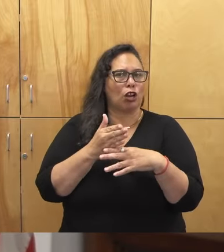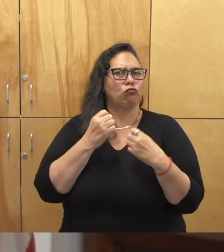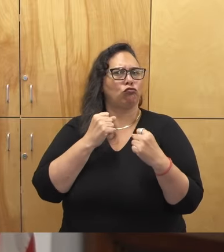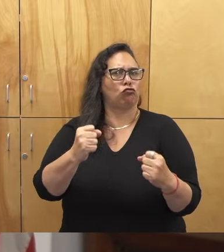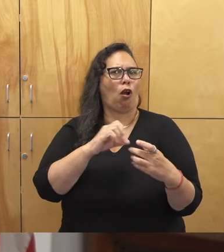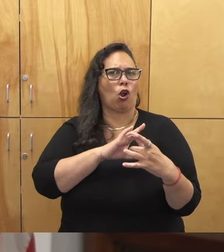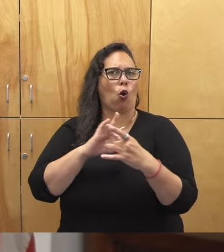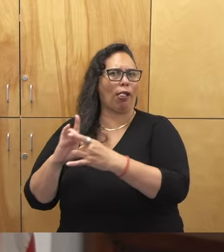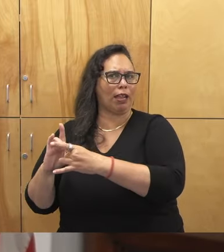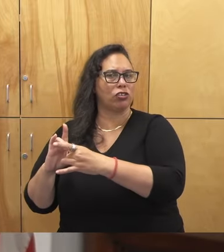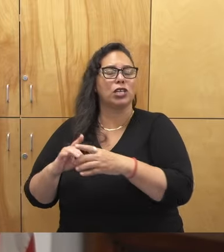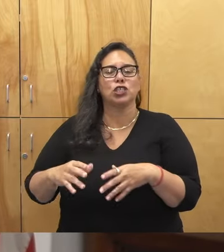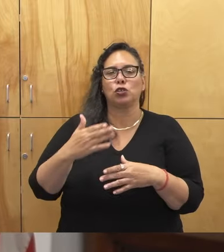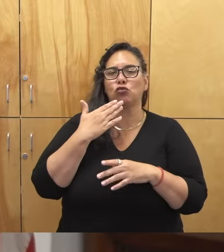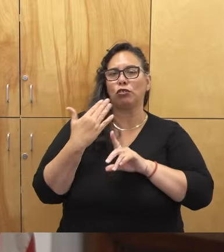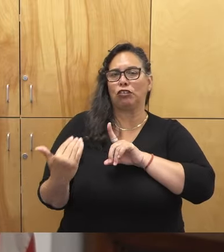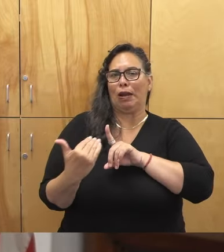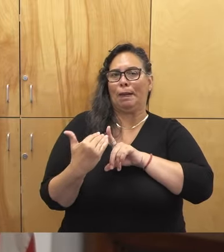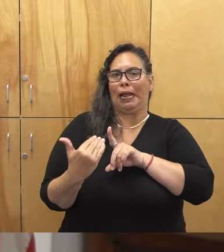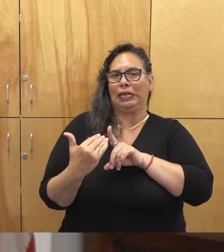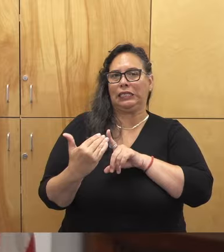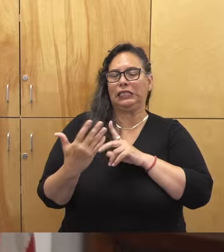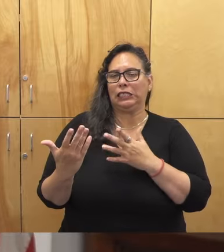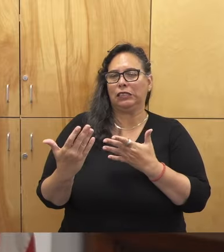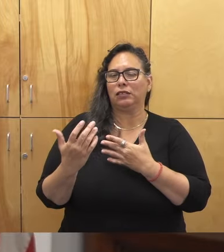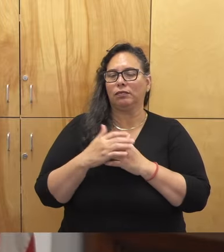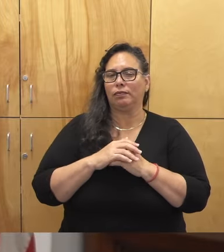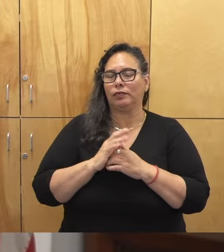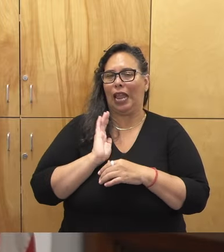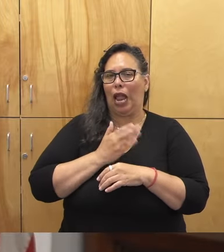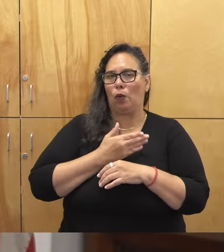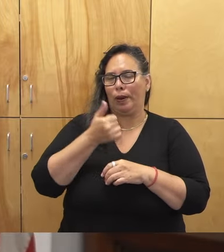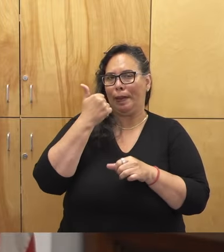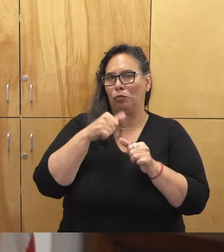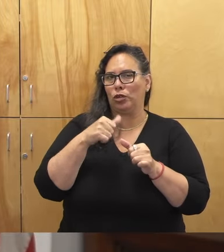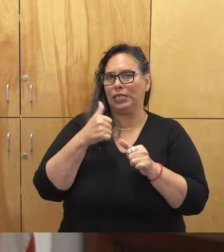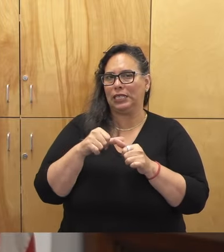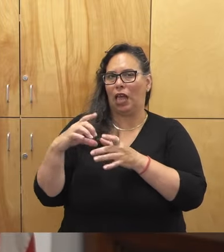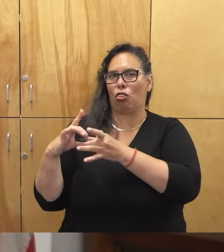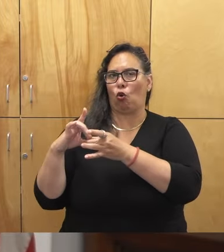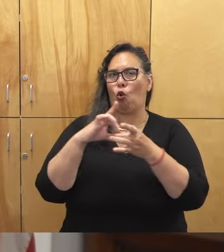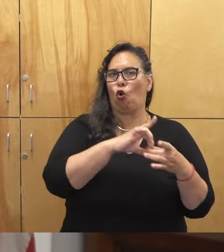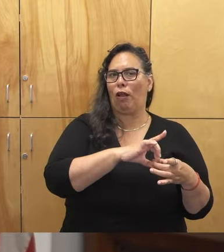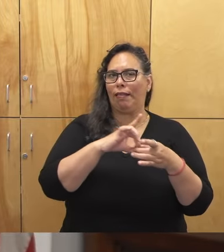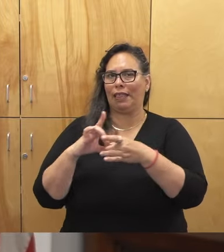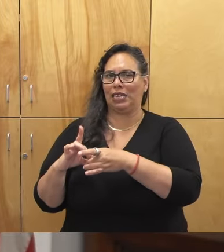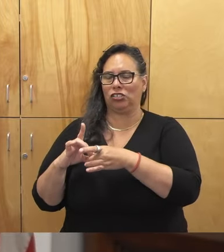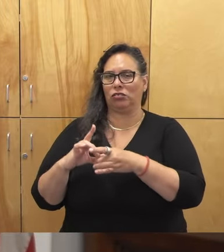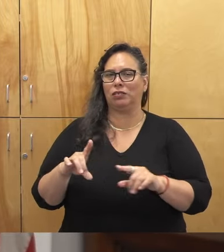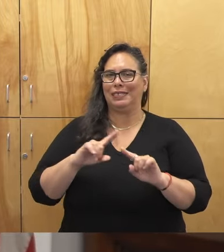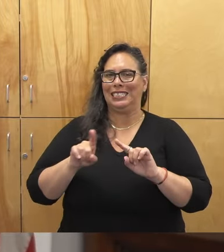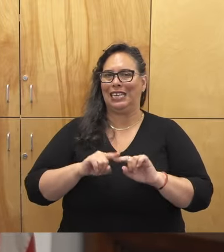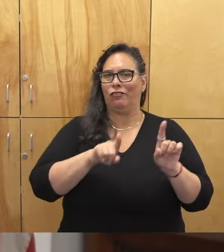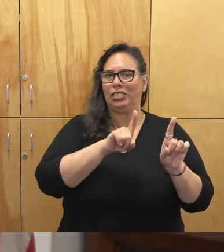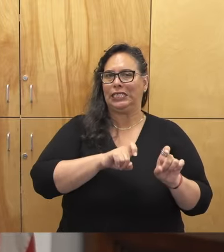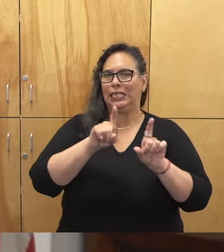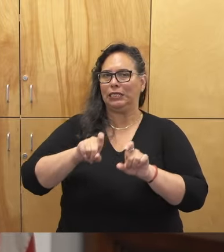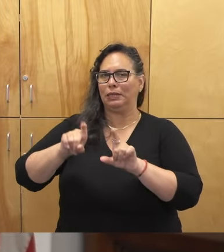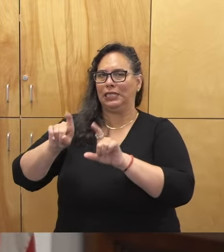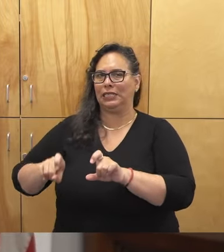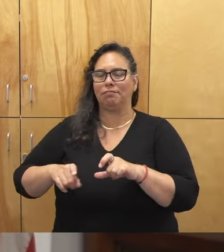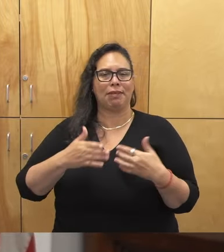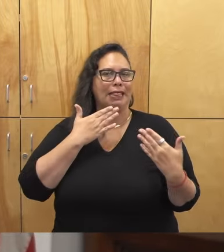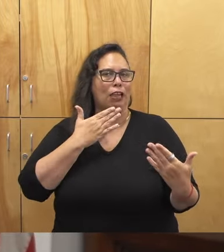So it would be good to remind us and refresh our memories on the correlation across different assessments that we're using. Thank you for